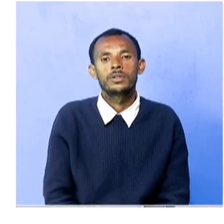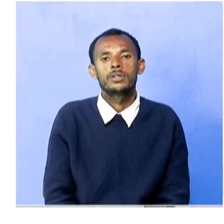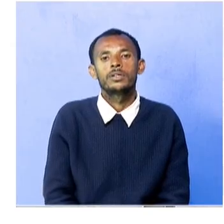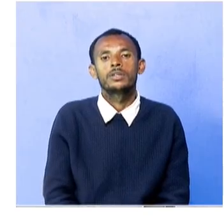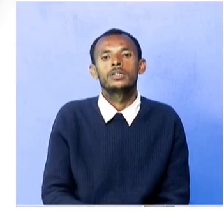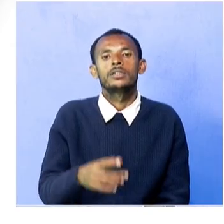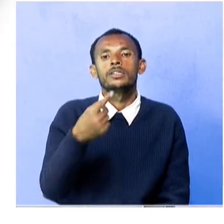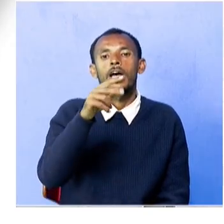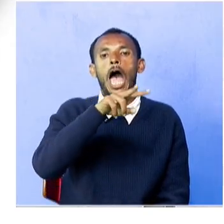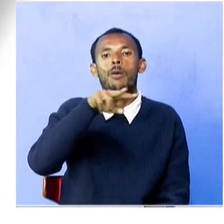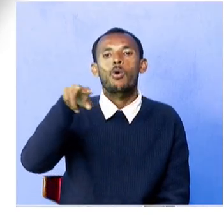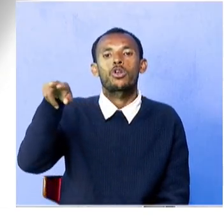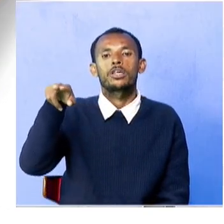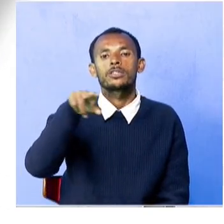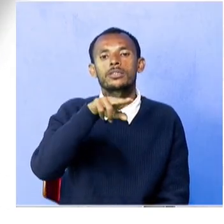the hypotenuse